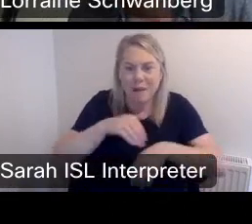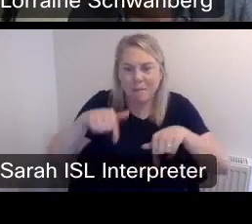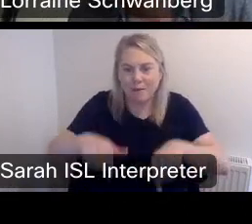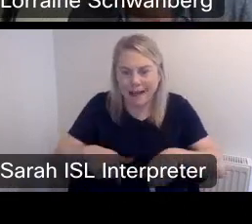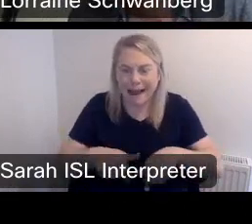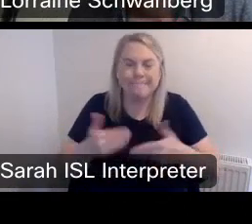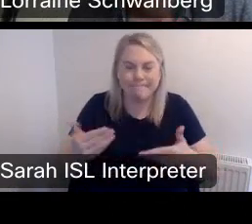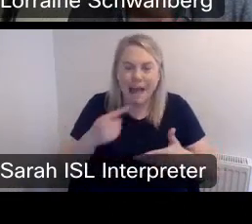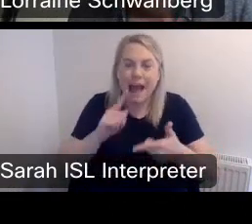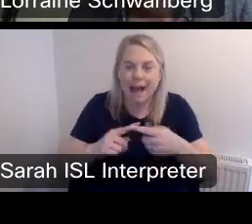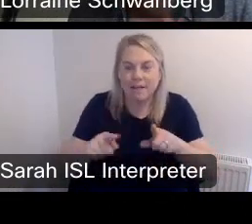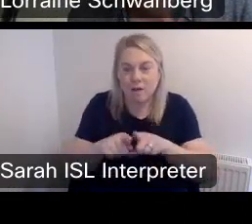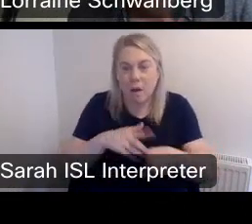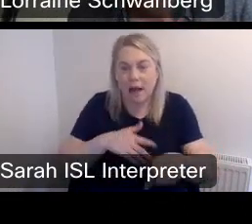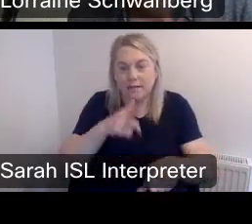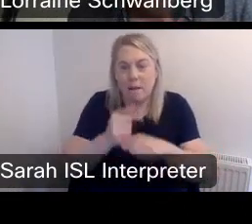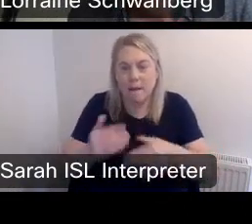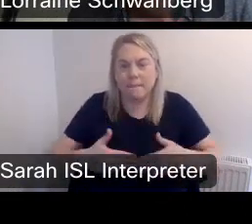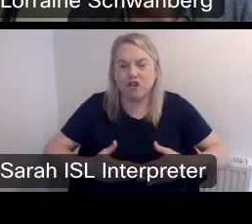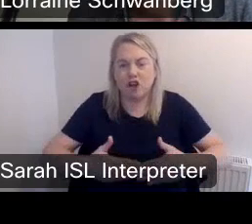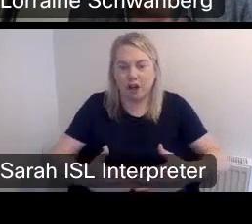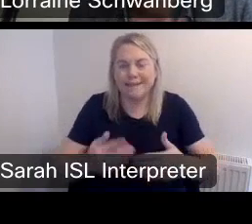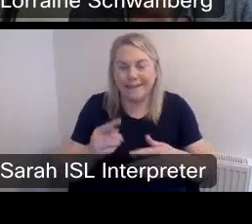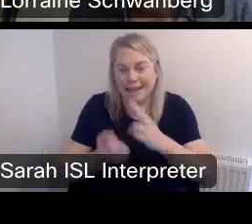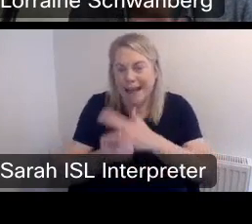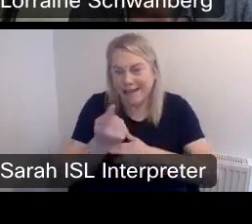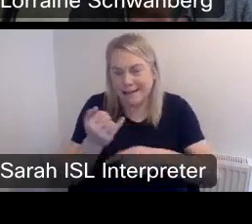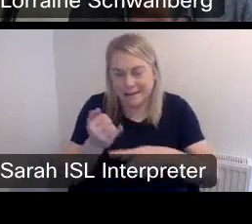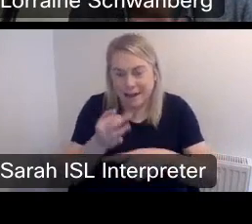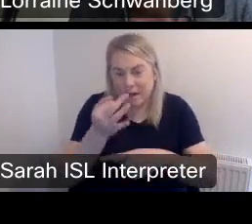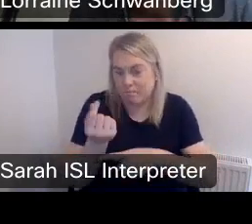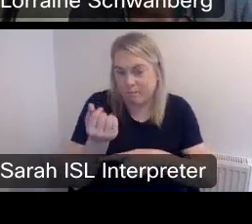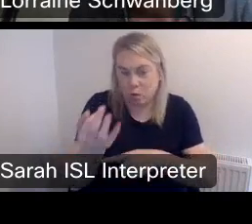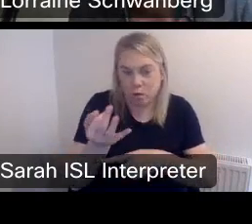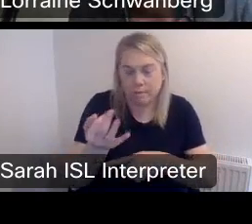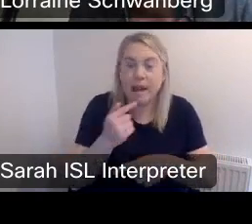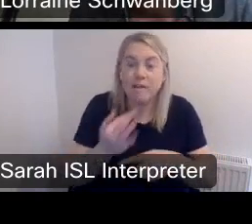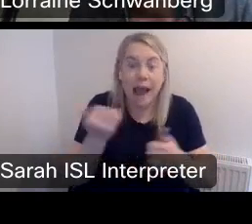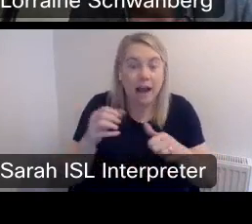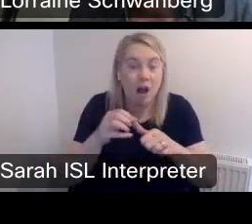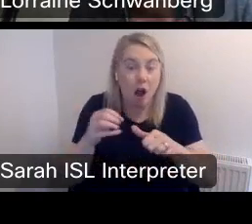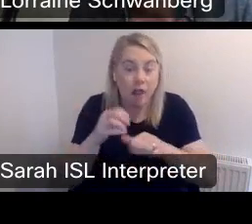in the near future. And if you have any other questions or queries, please don't hesitate